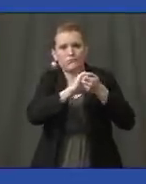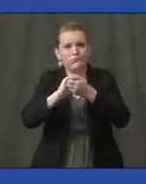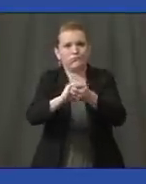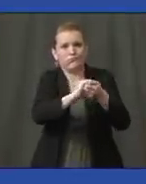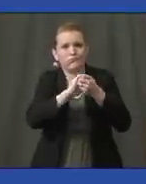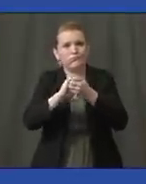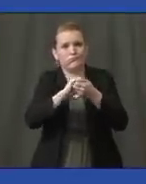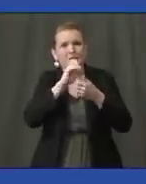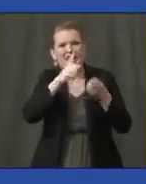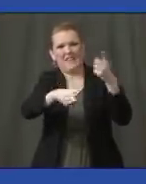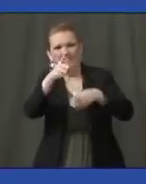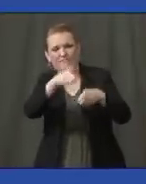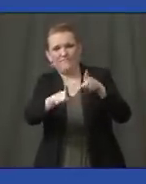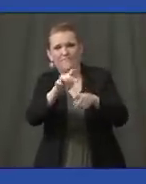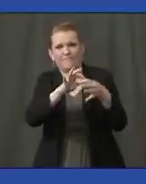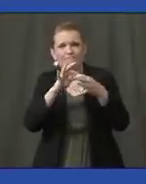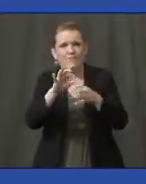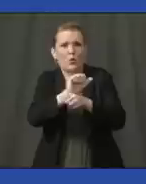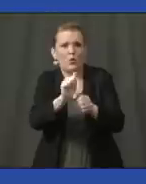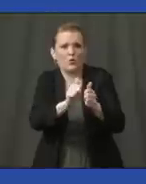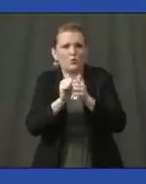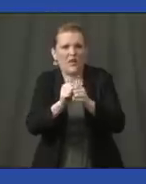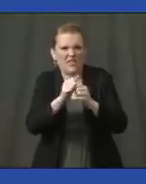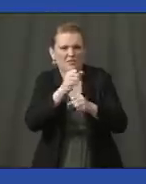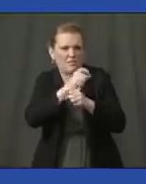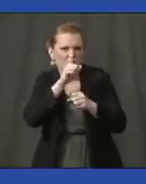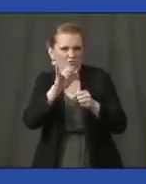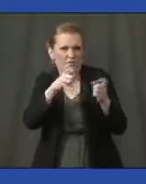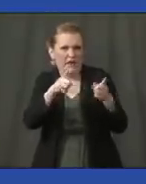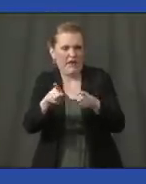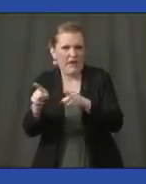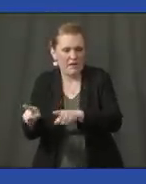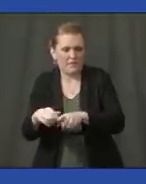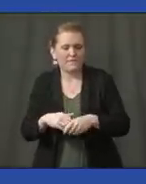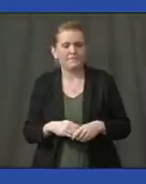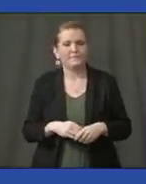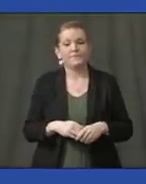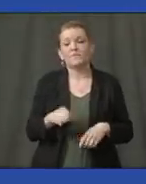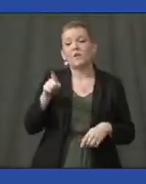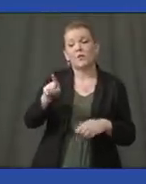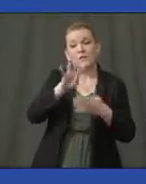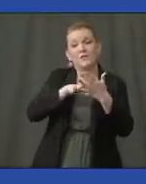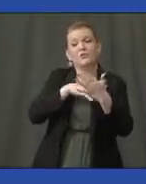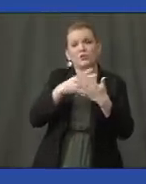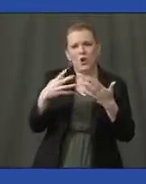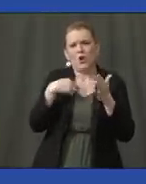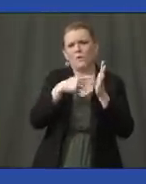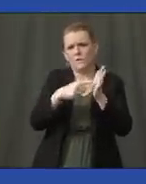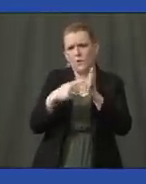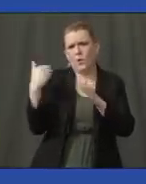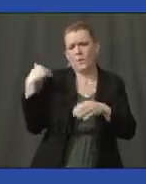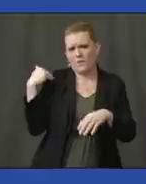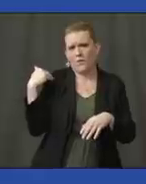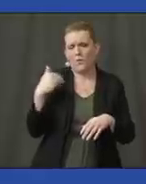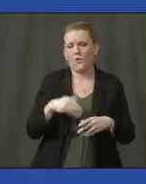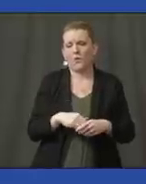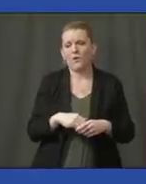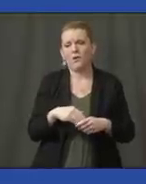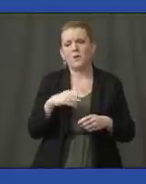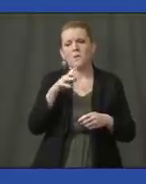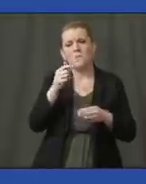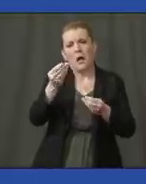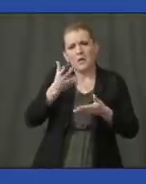a chart that we've done a few times before. I think it says a couple of things. One, the top line there is